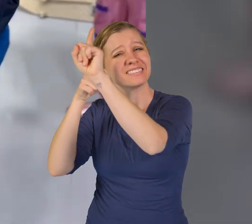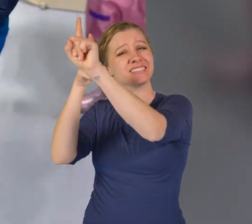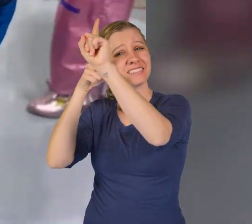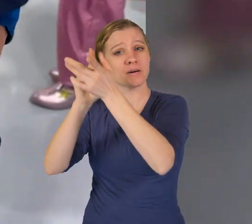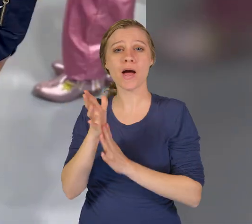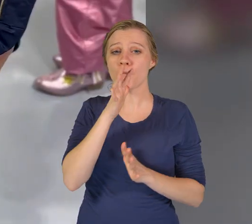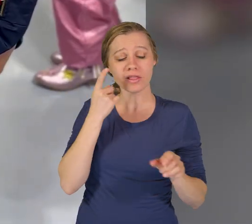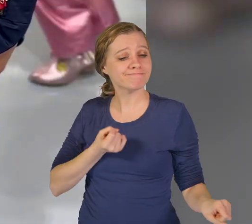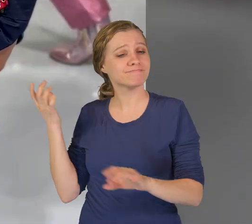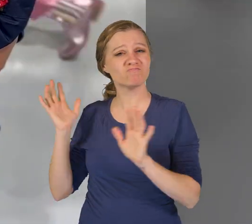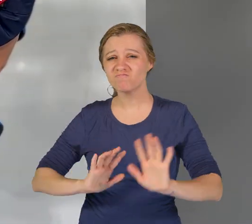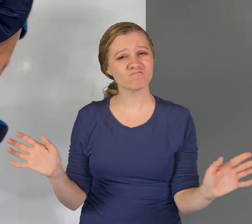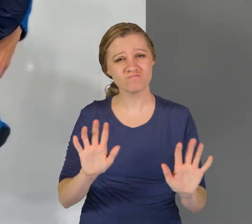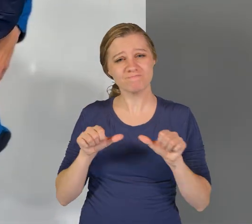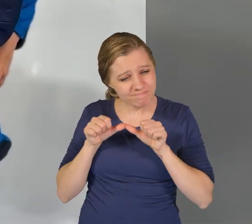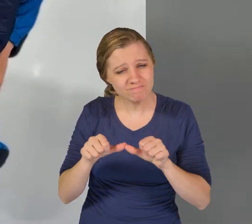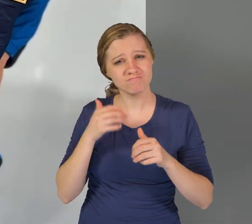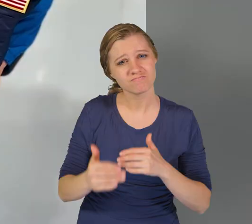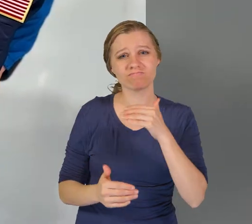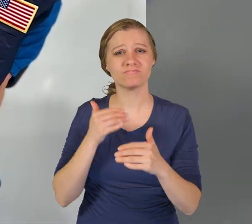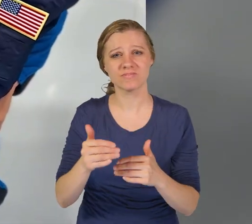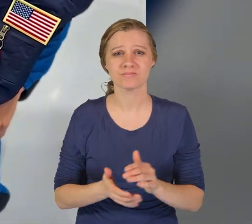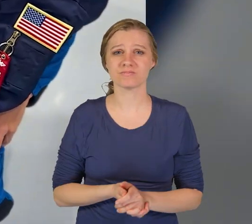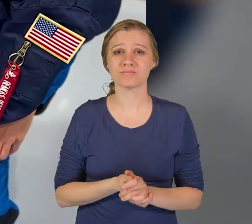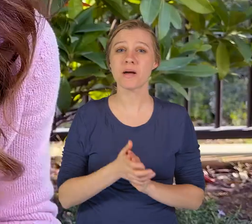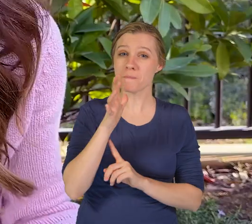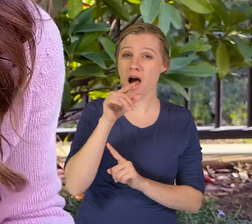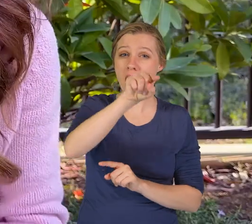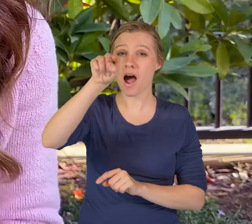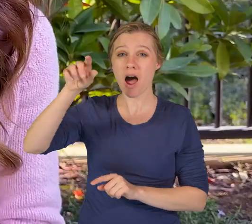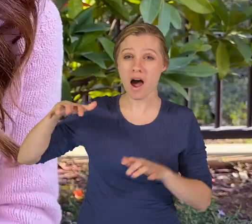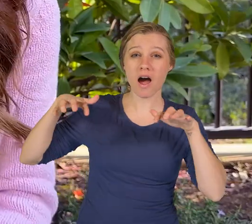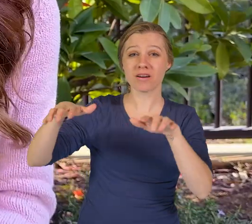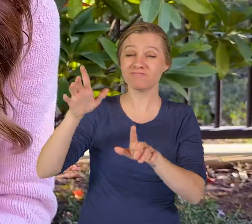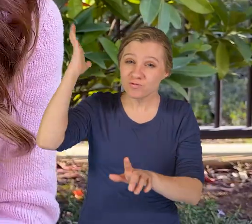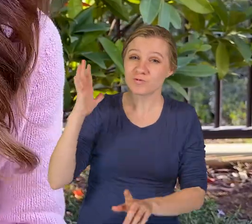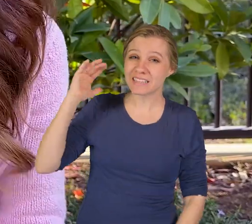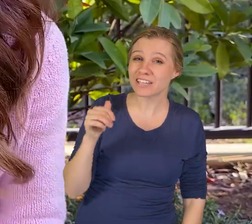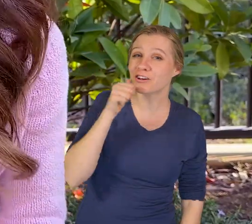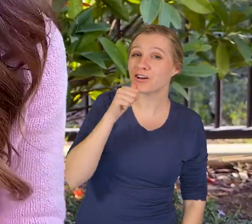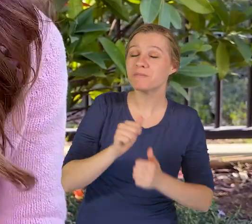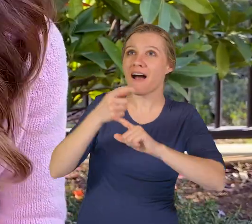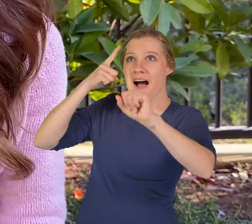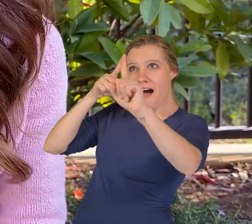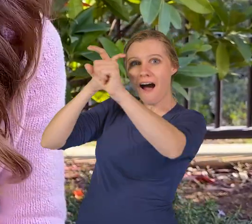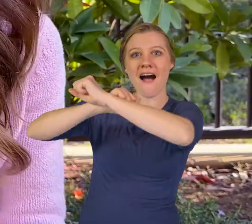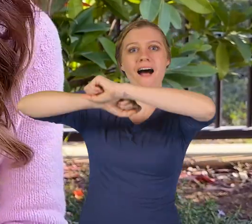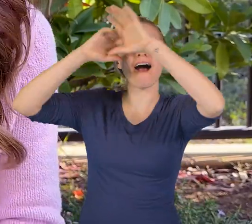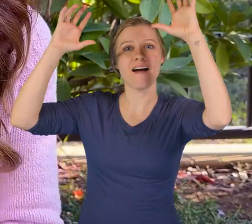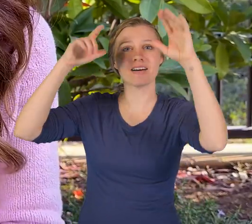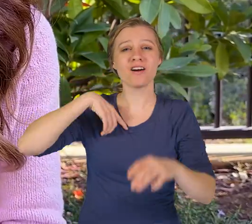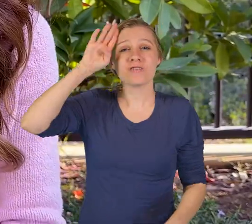go away once you become a mother, once you become a parent. Moms were all once little girls with big dreams,